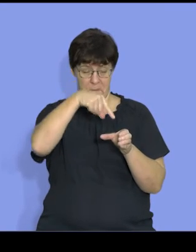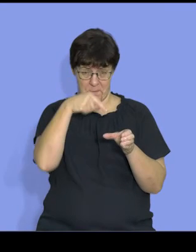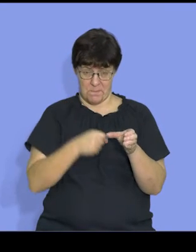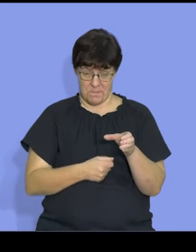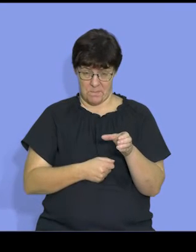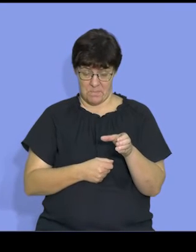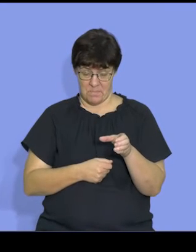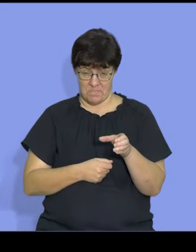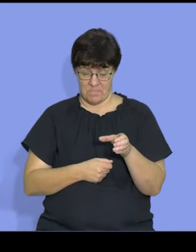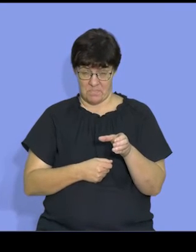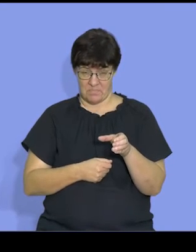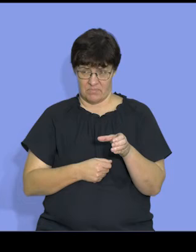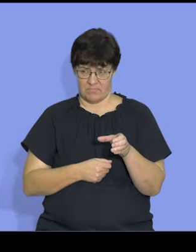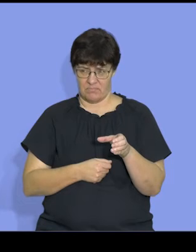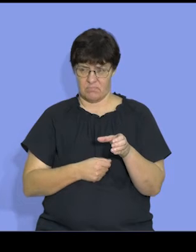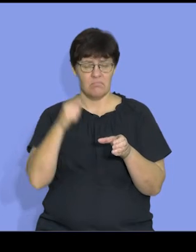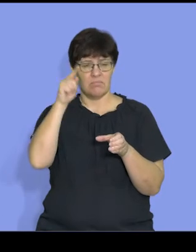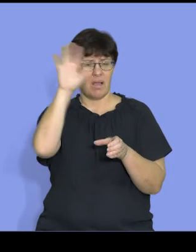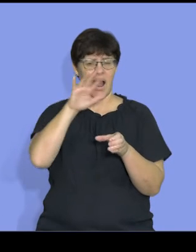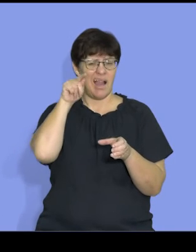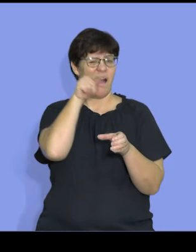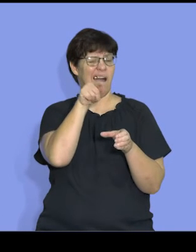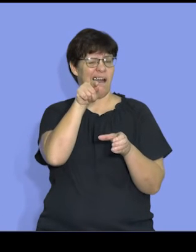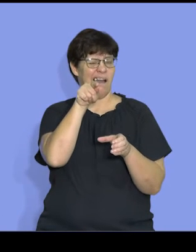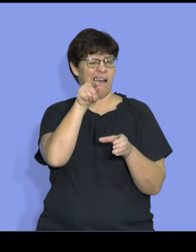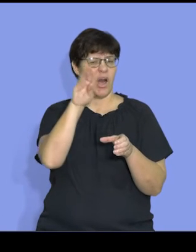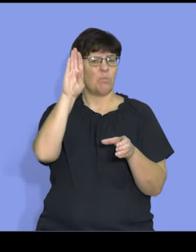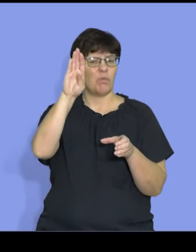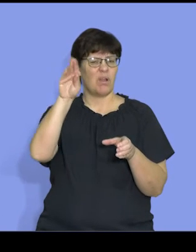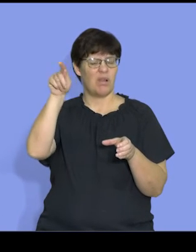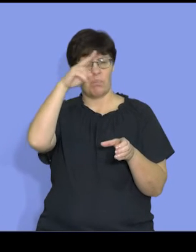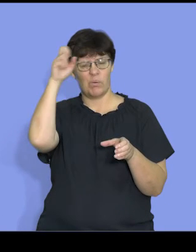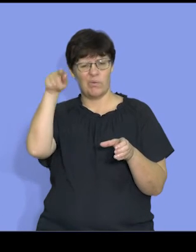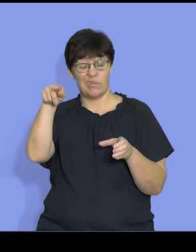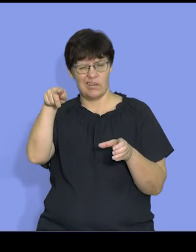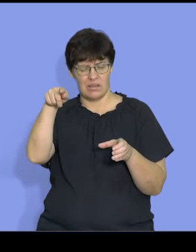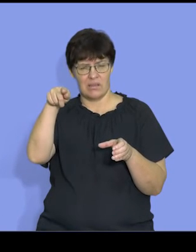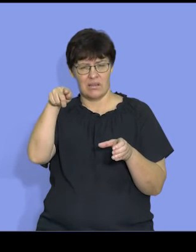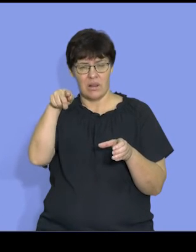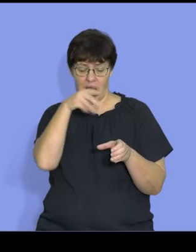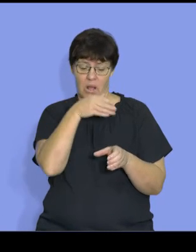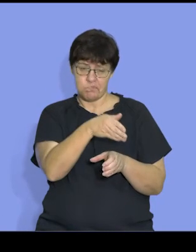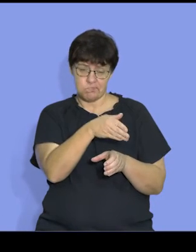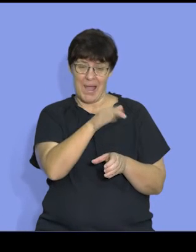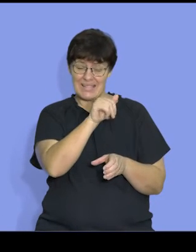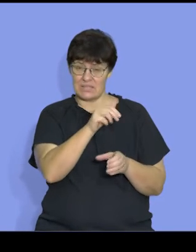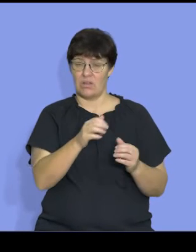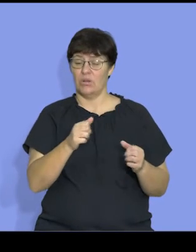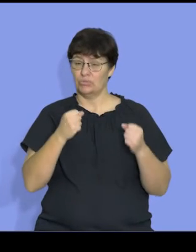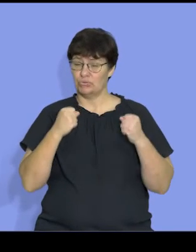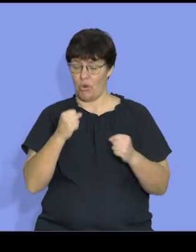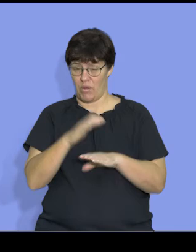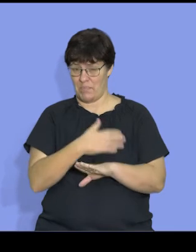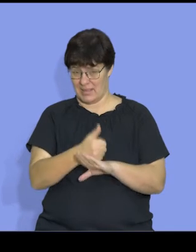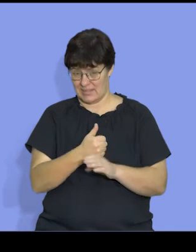need to ask ourselves, what's the color of bromothiamyl blue in the presence of a strong base, right? Because this is a strong base plus